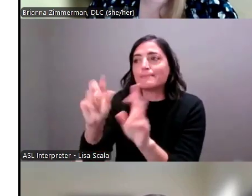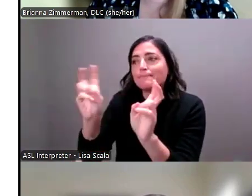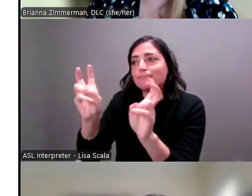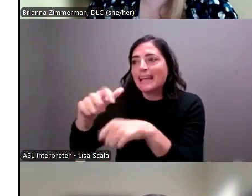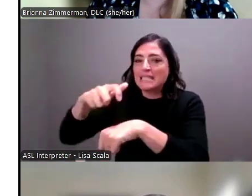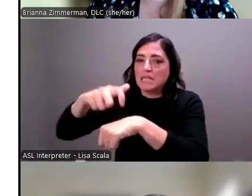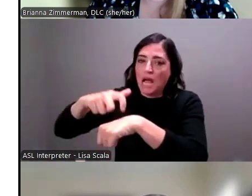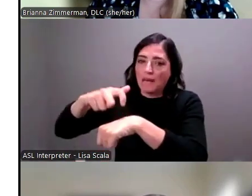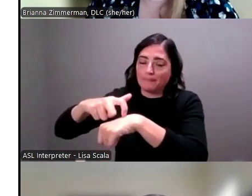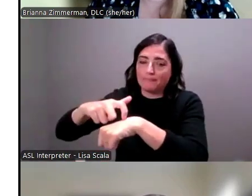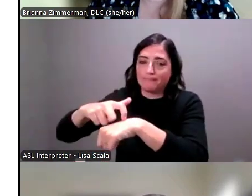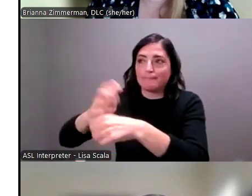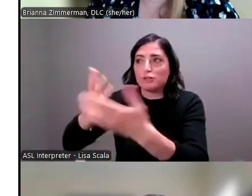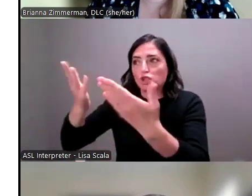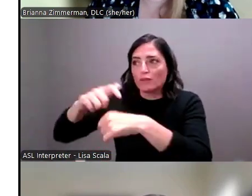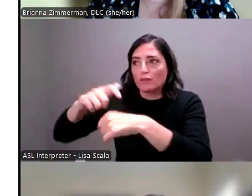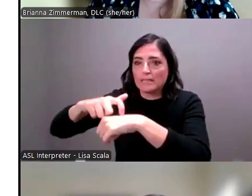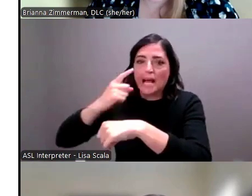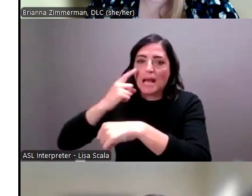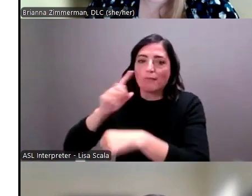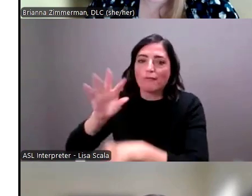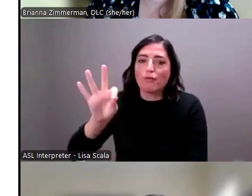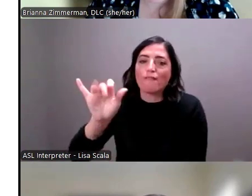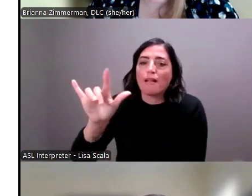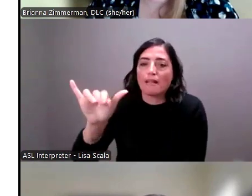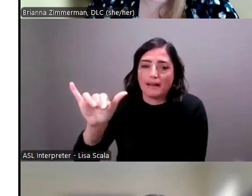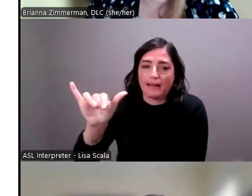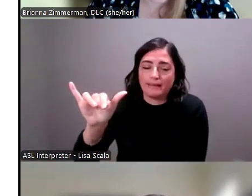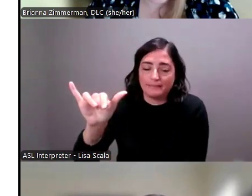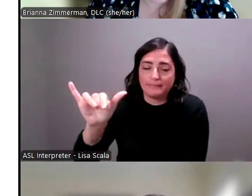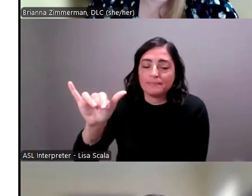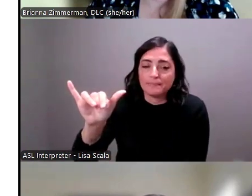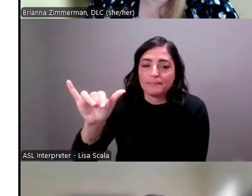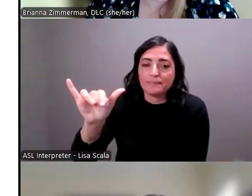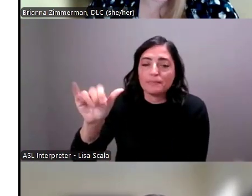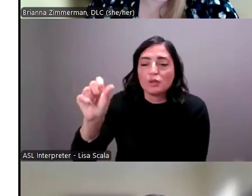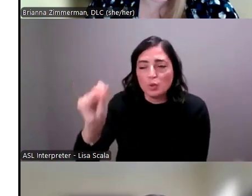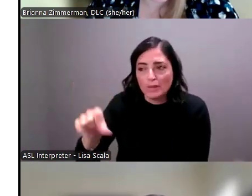for a felony that you've been convicted of.